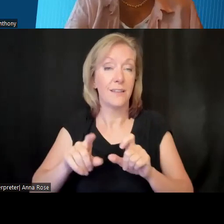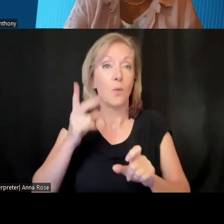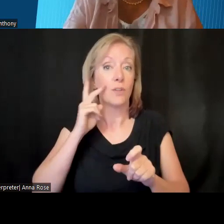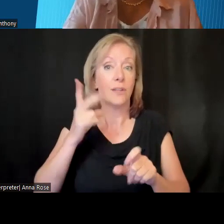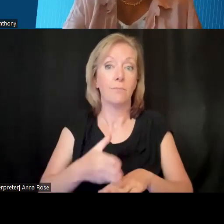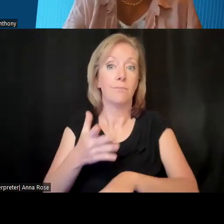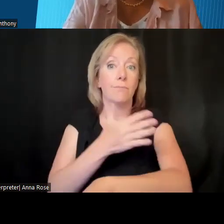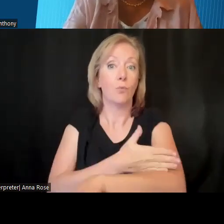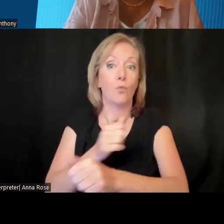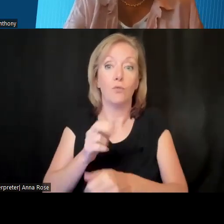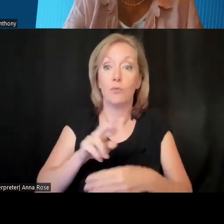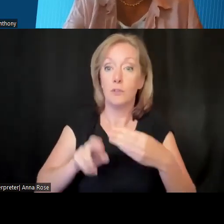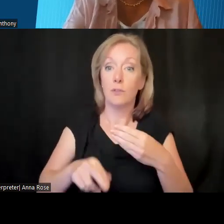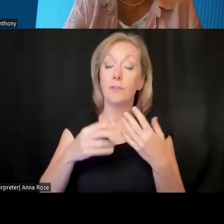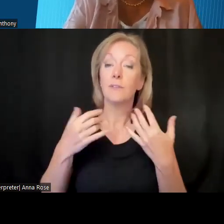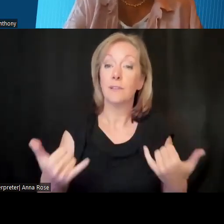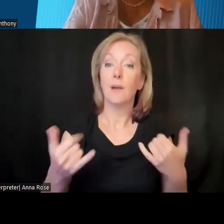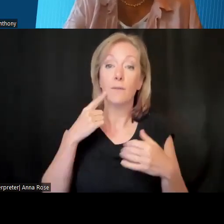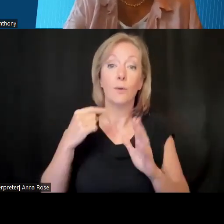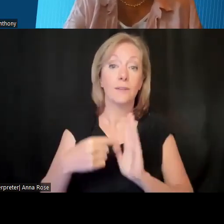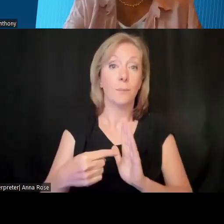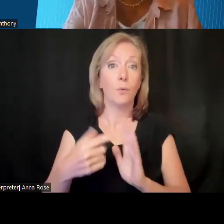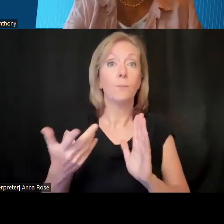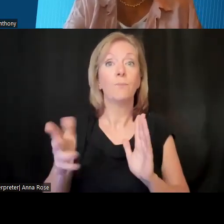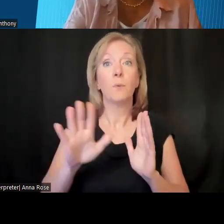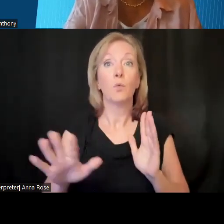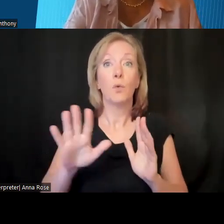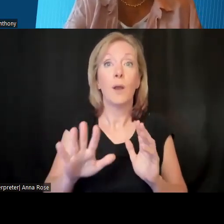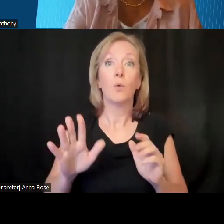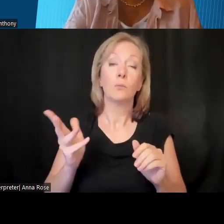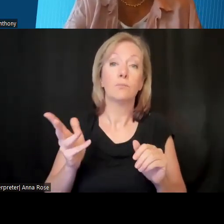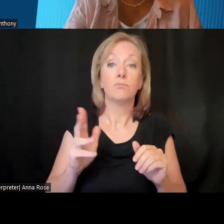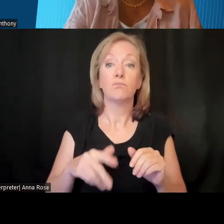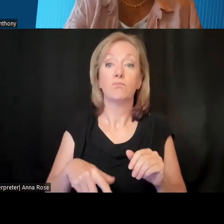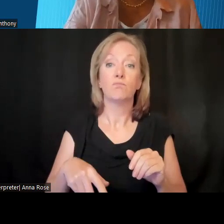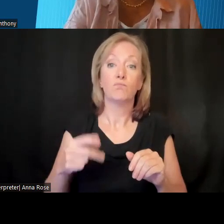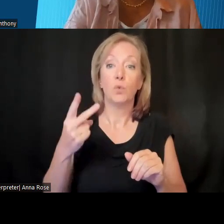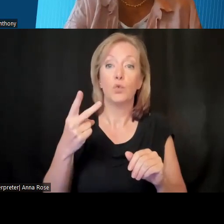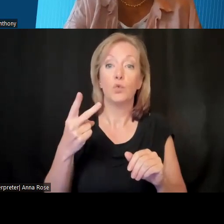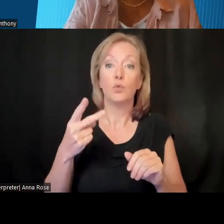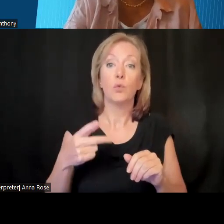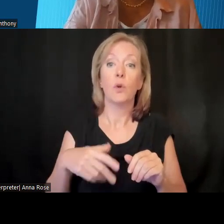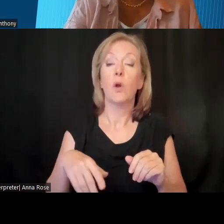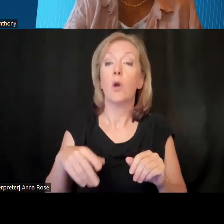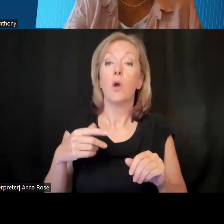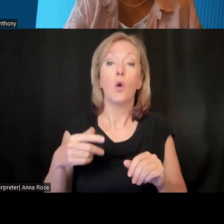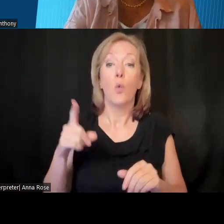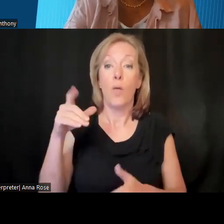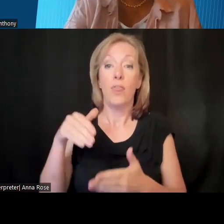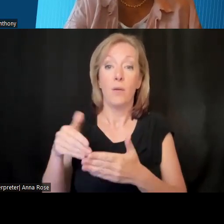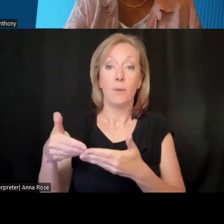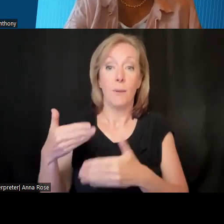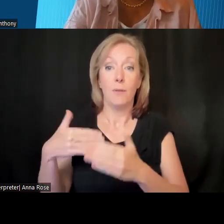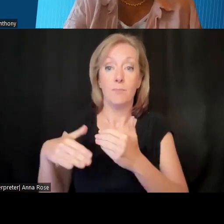results. So right now, we know that about 2 out of 3 of every 1,000 infants in the US are born with a